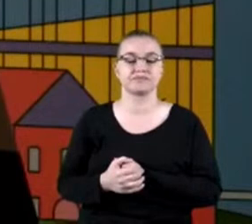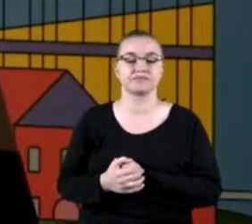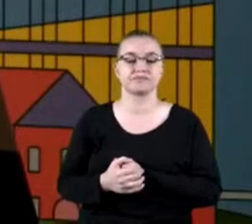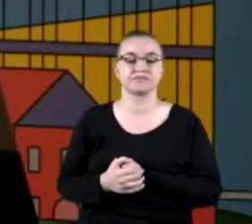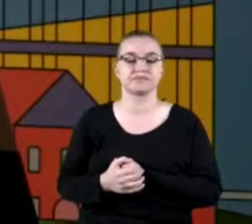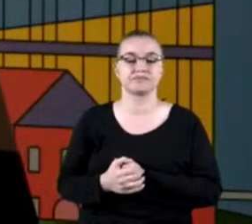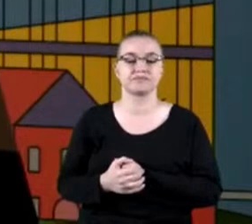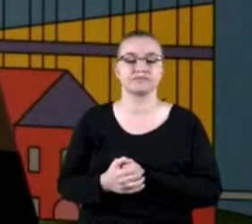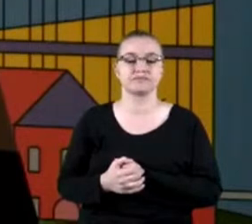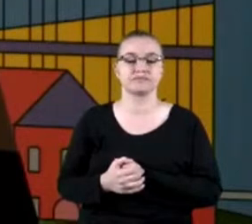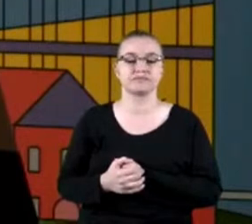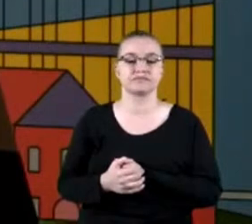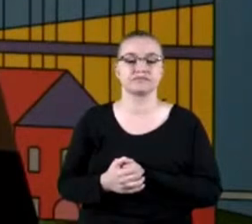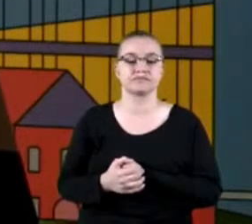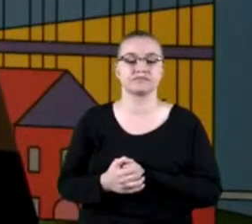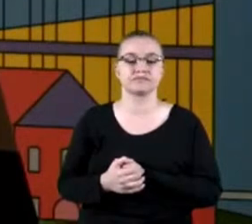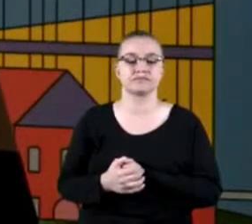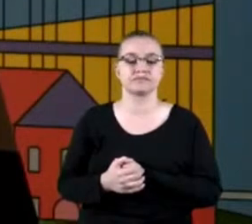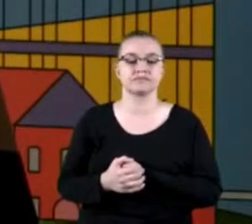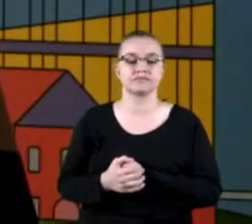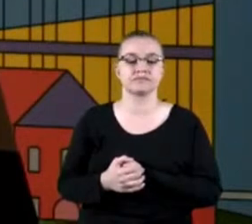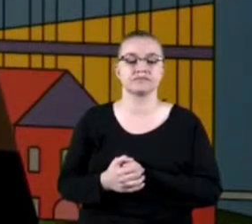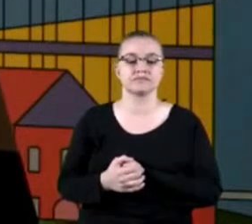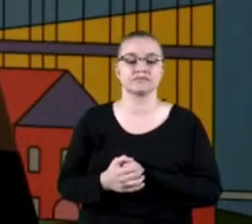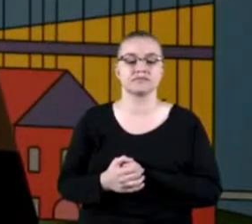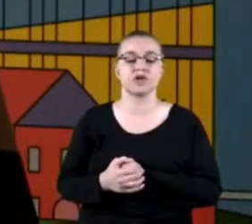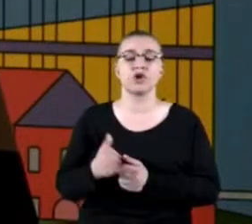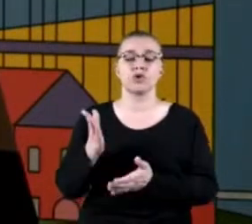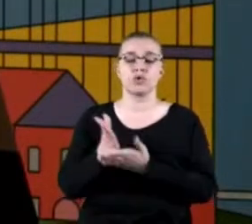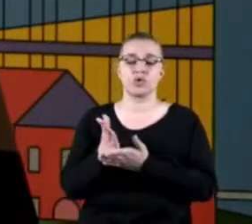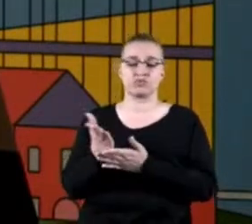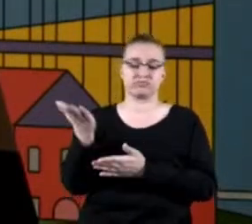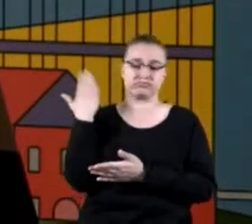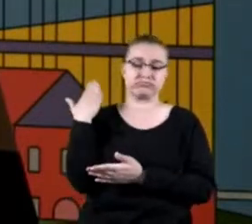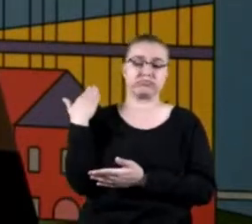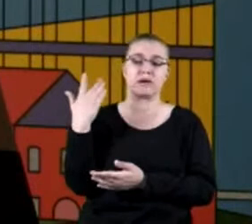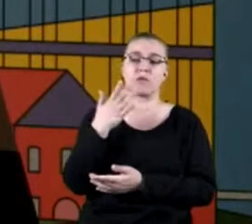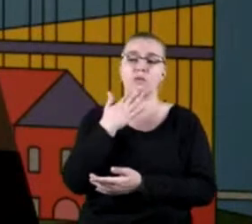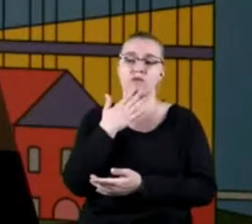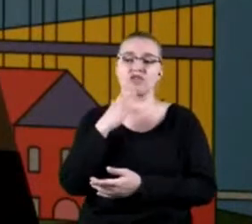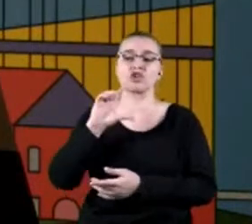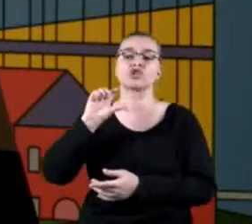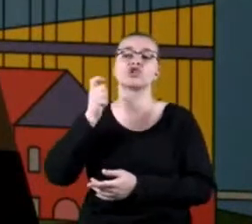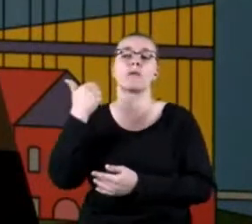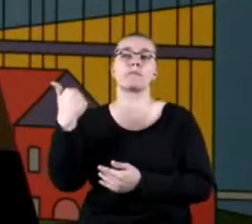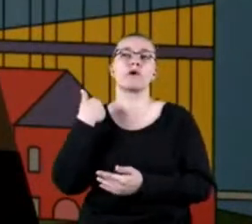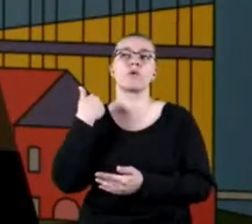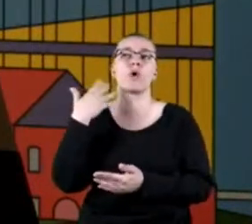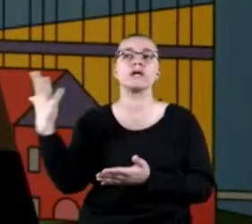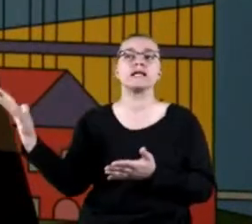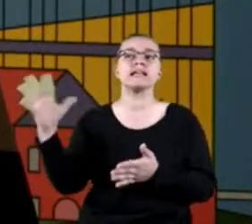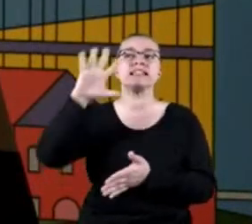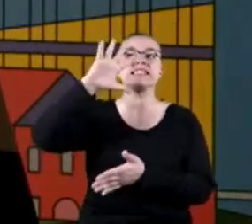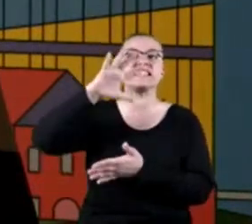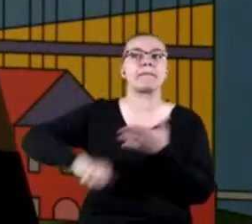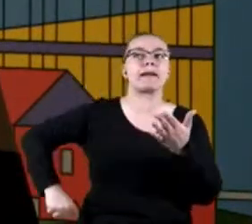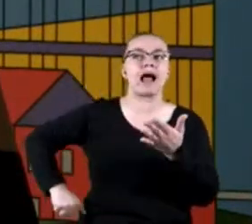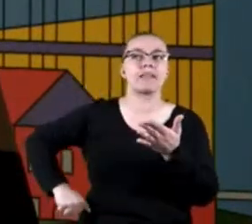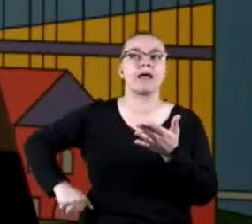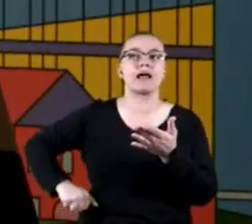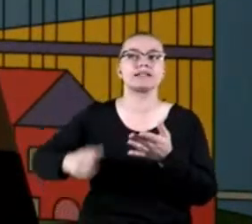the narcos. We have the same problem in Italy, in Palermo, in Rome. We have